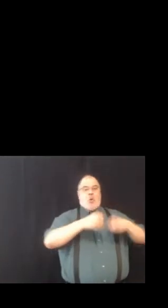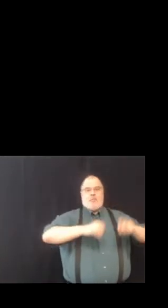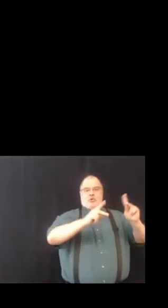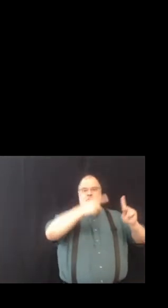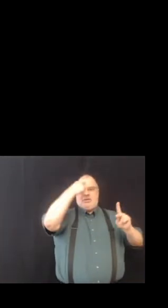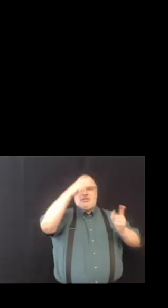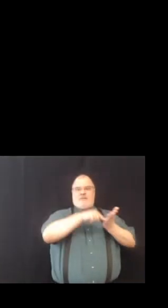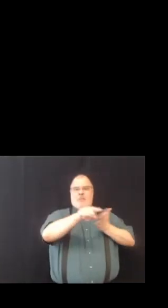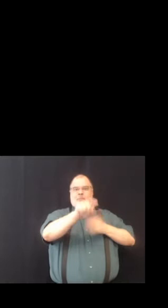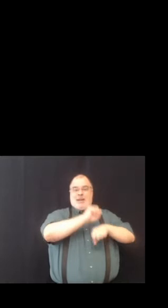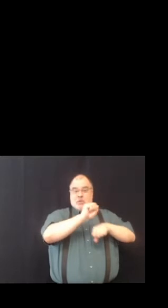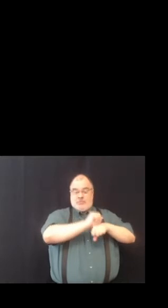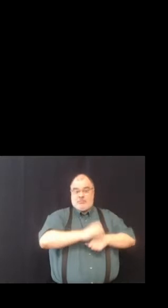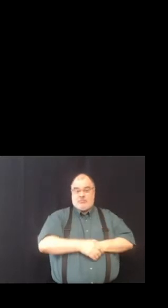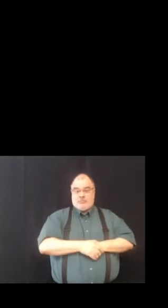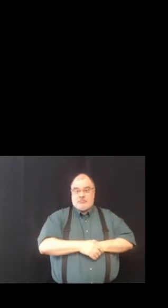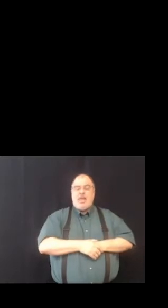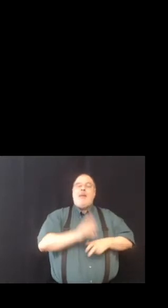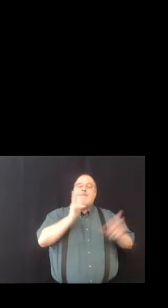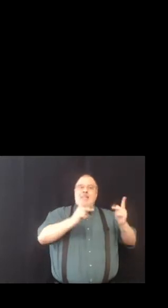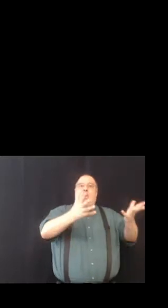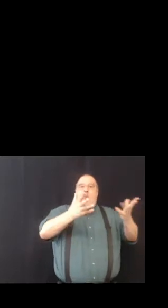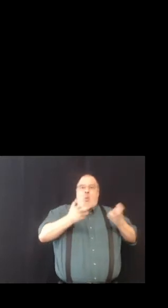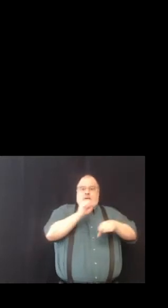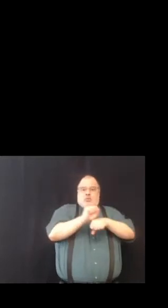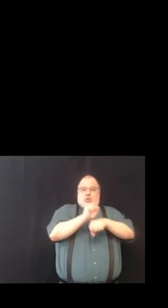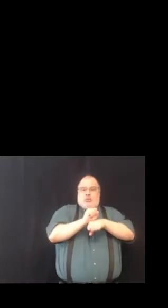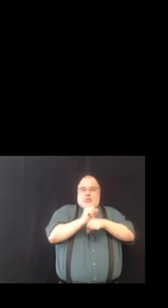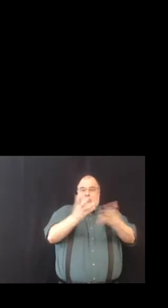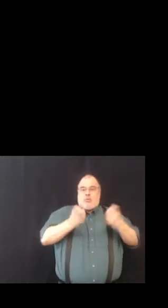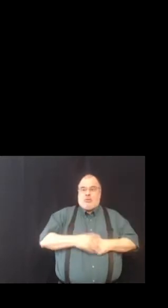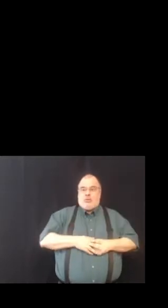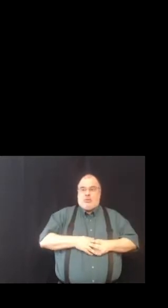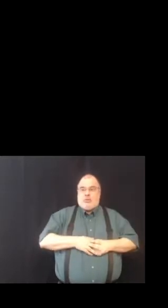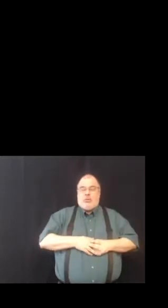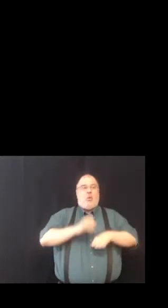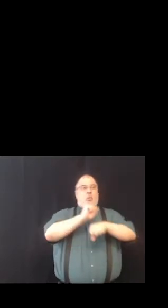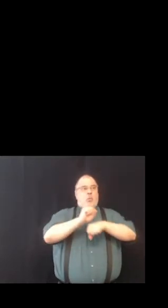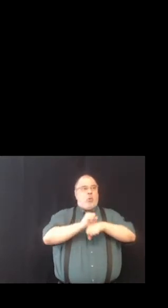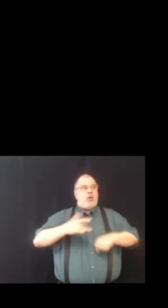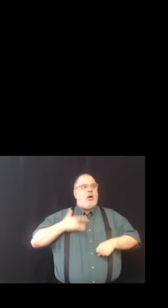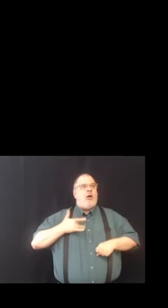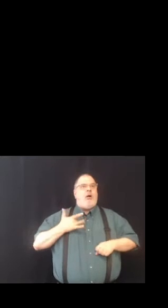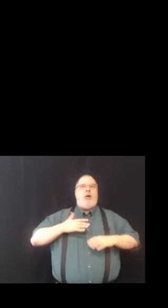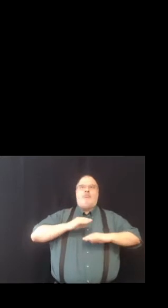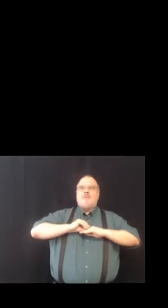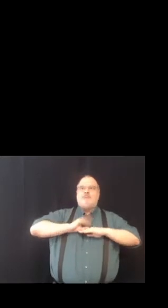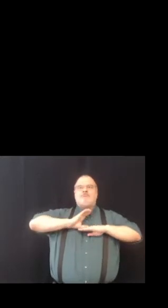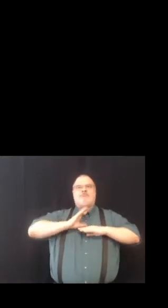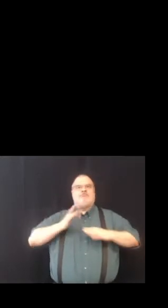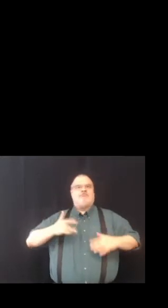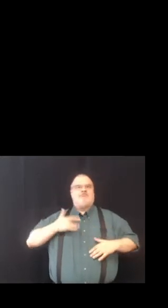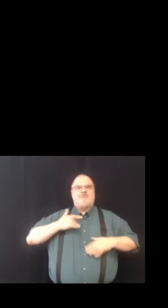pretty significant because we know that everybody wants to have the ability to work. Work gives you value, work gives you an opportunity to share your skills,